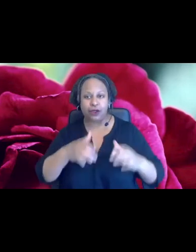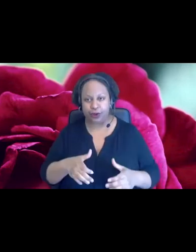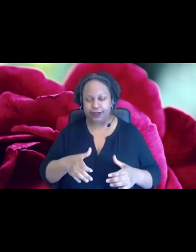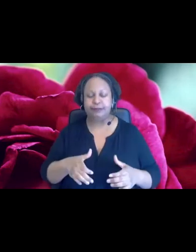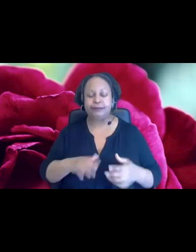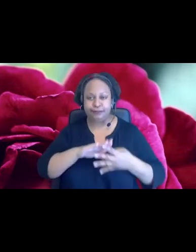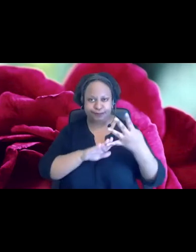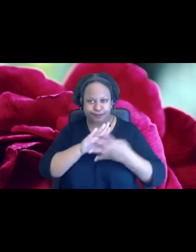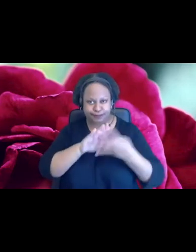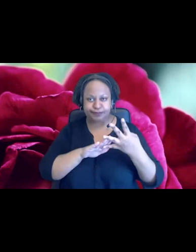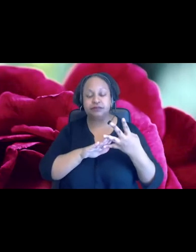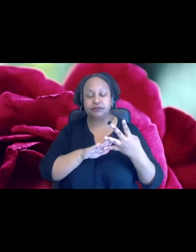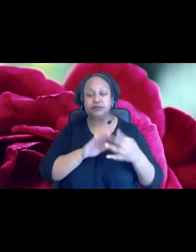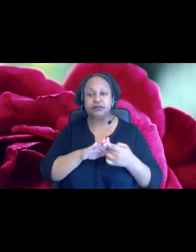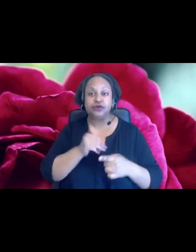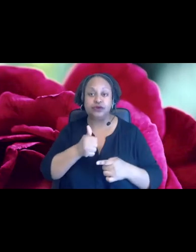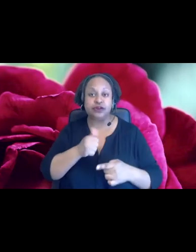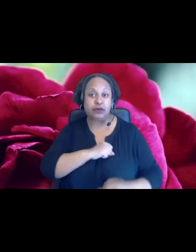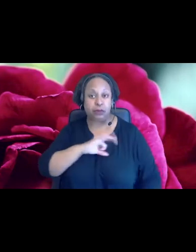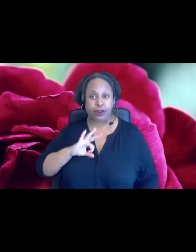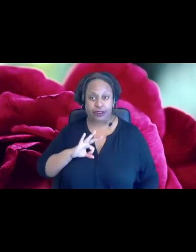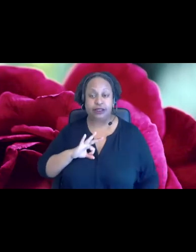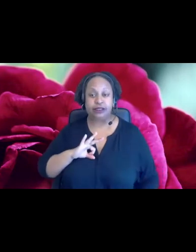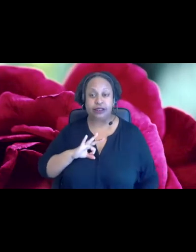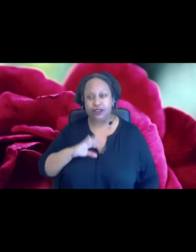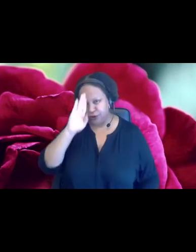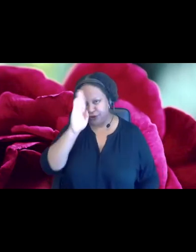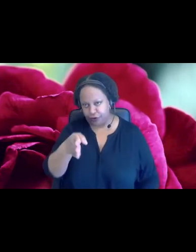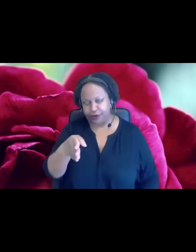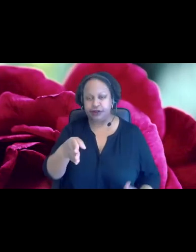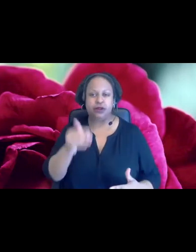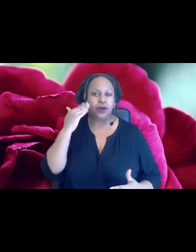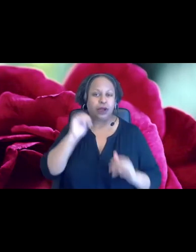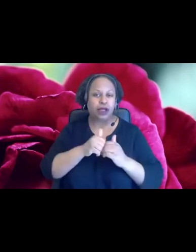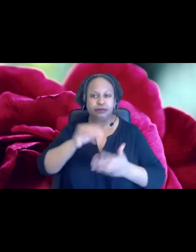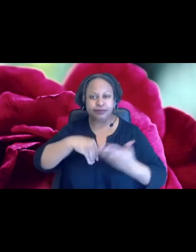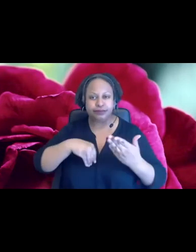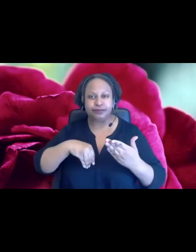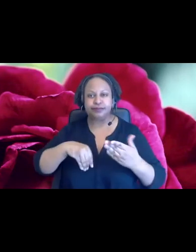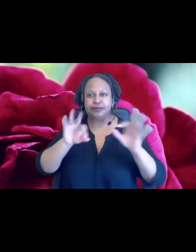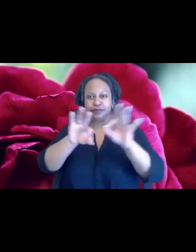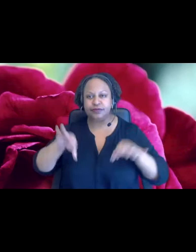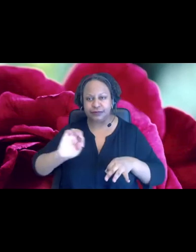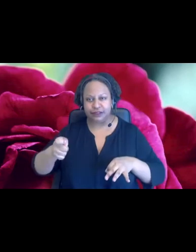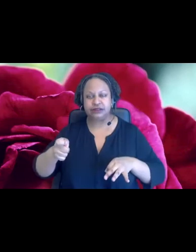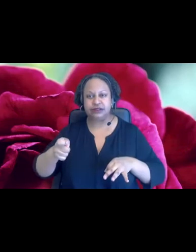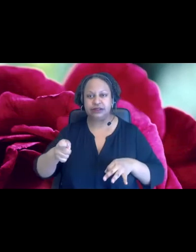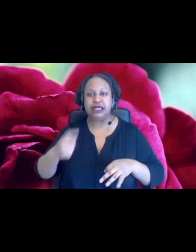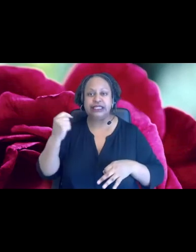of as an employee, that's very straightforward. You will get a T4